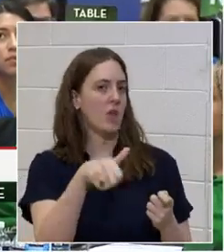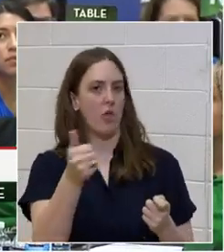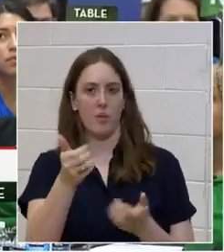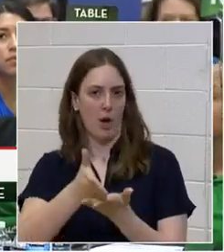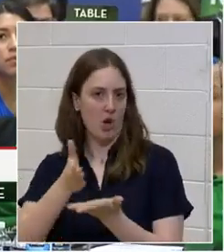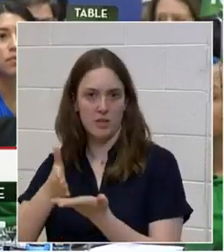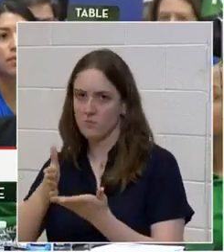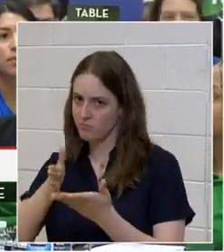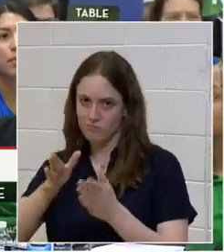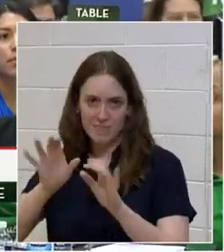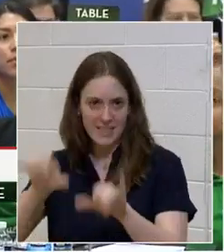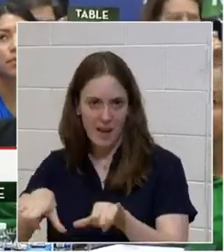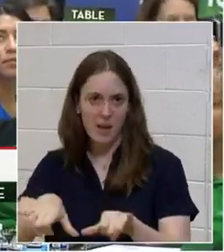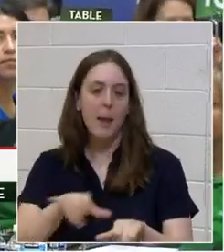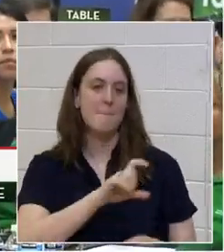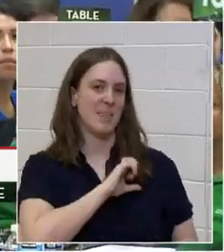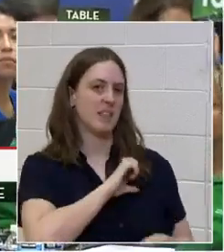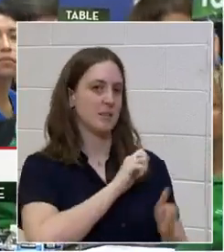budgets.